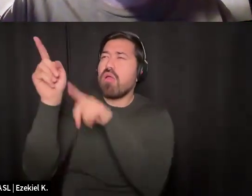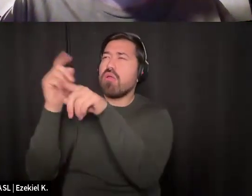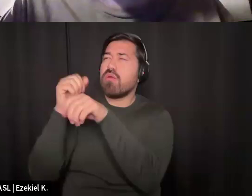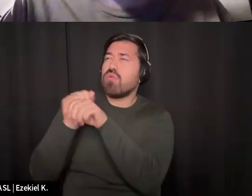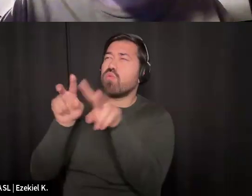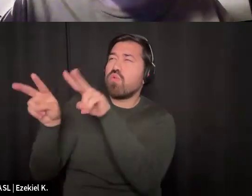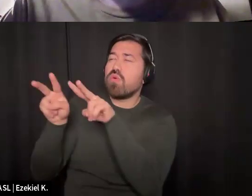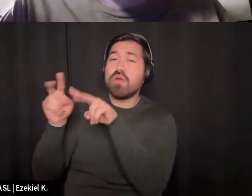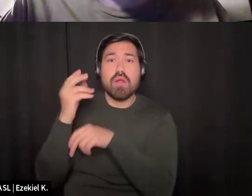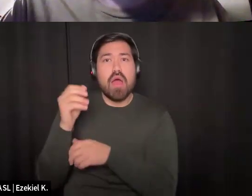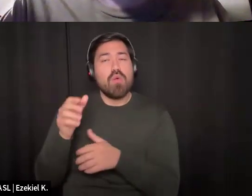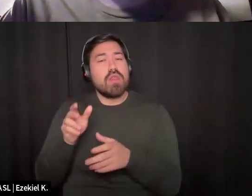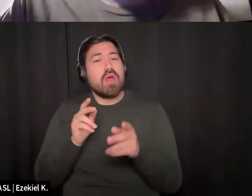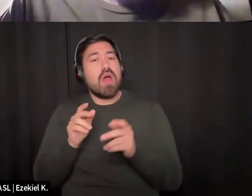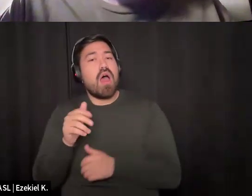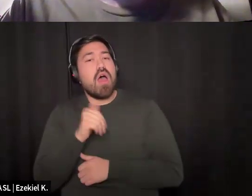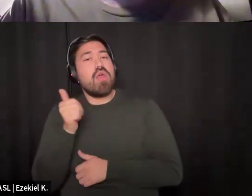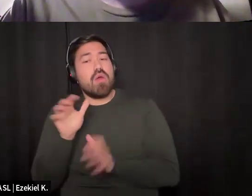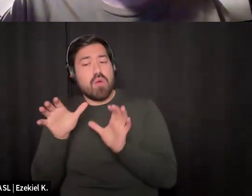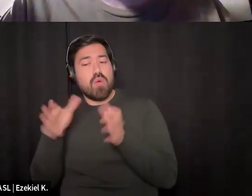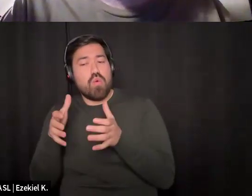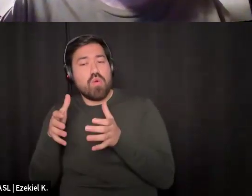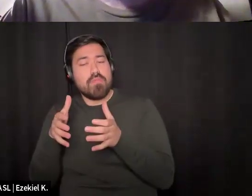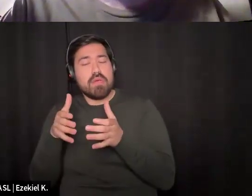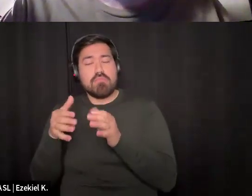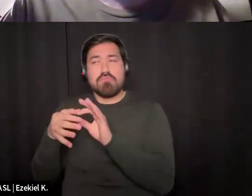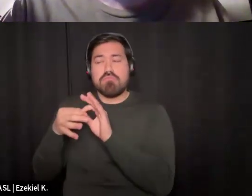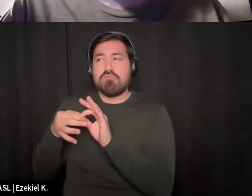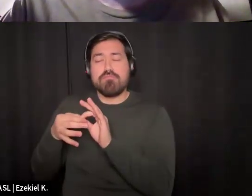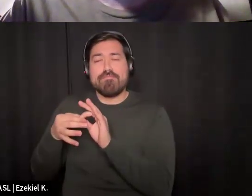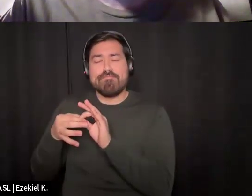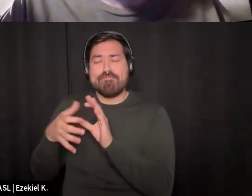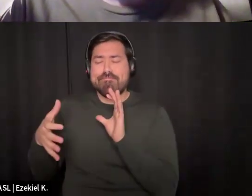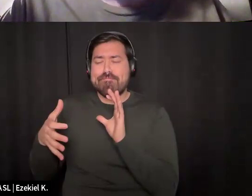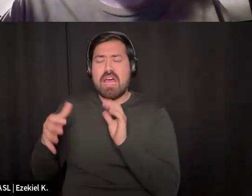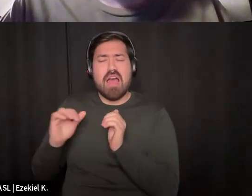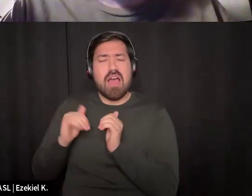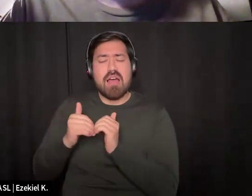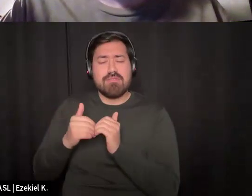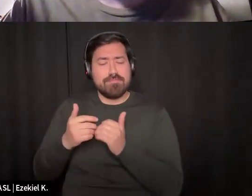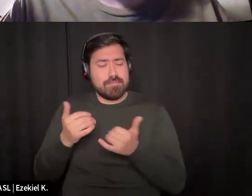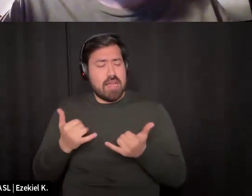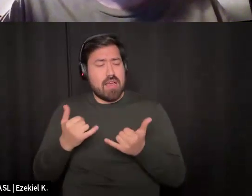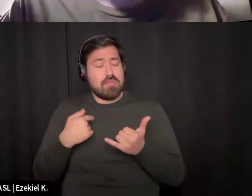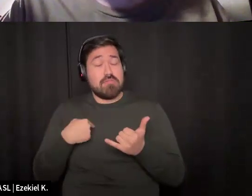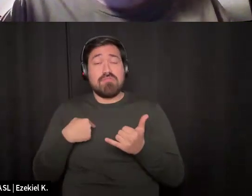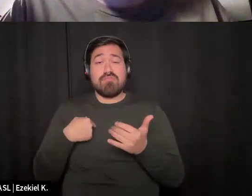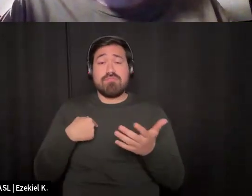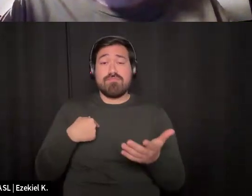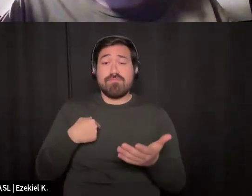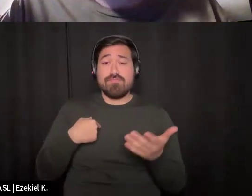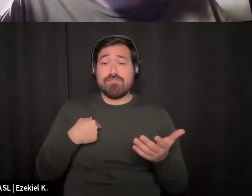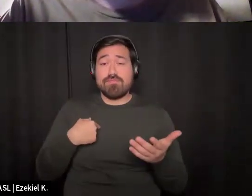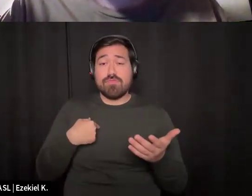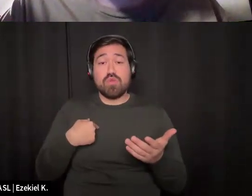about birding stuff with fellow birders. So to be able to be in a space, like say a big sit where it's intentional,